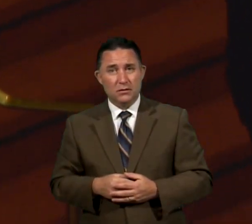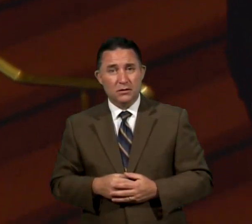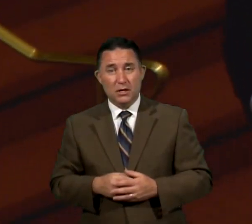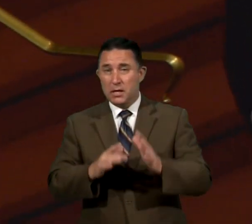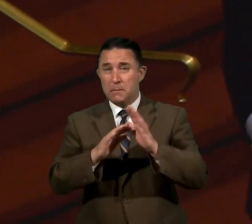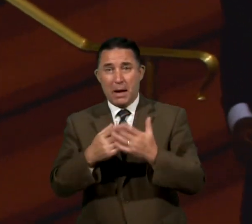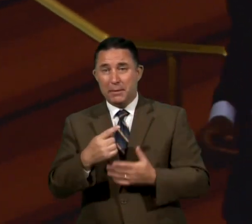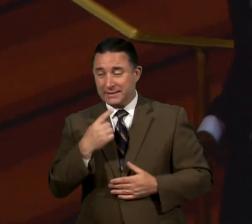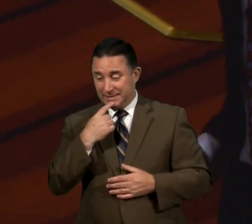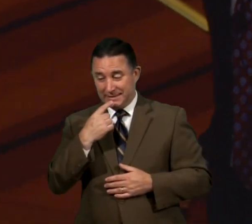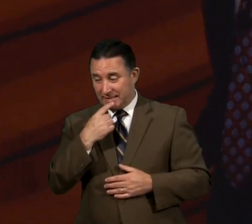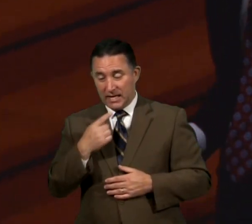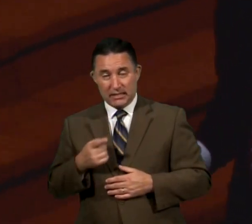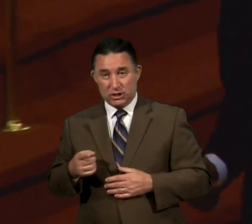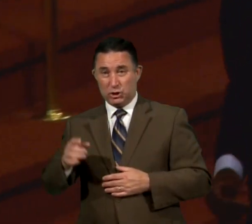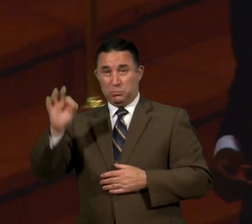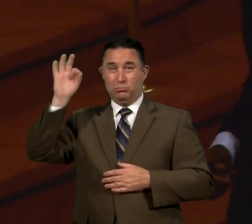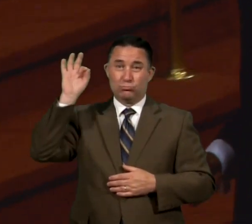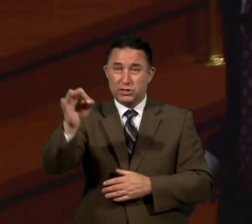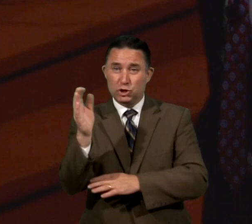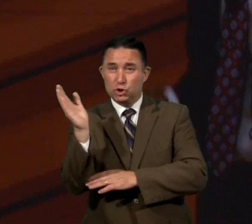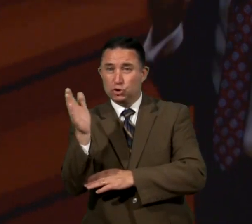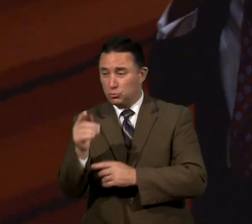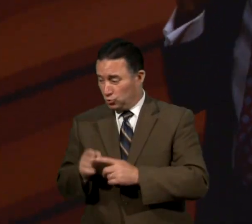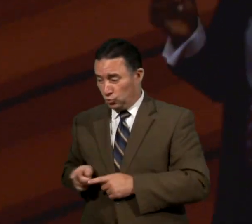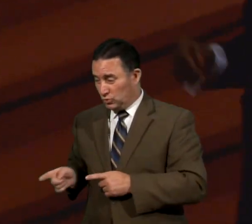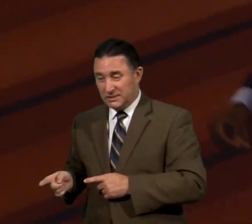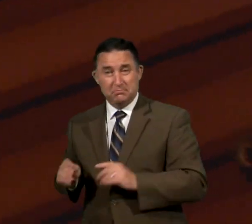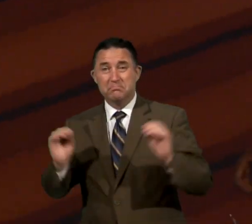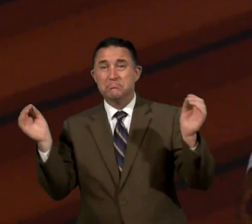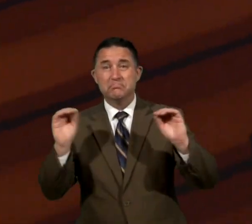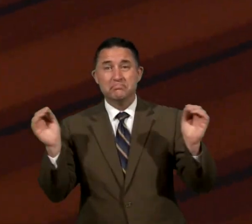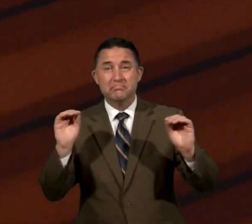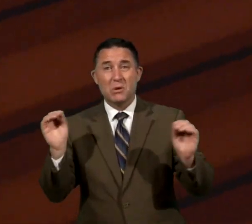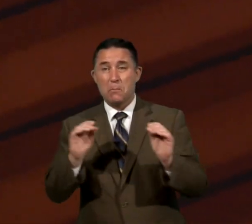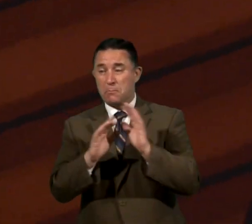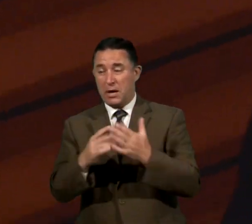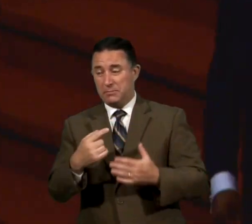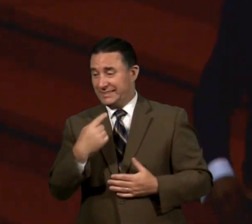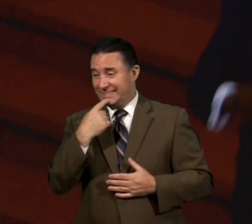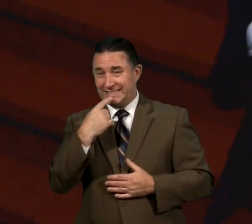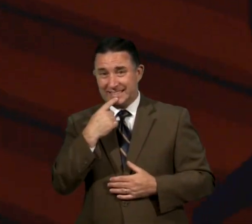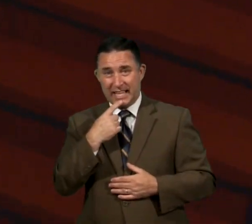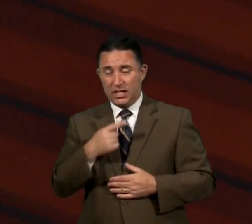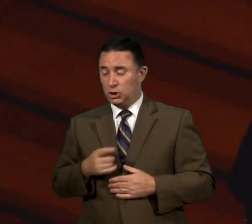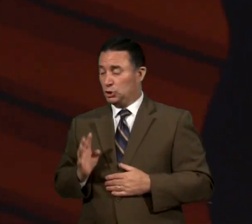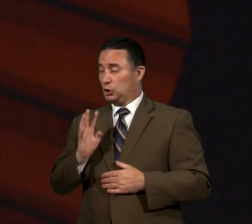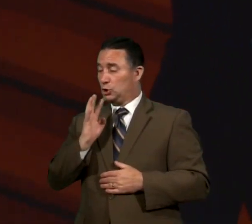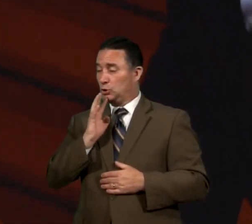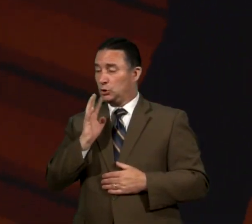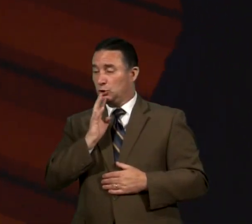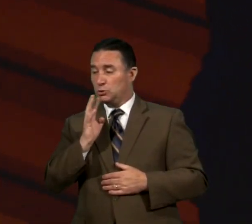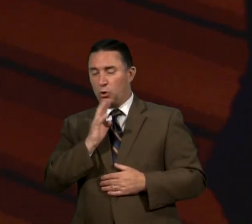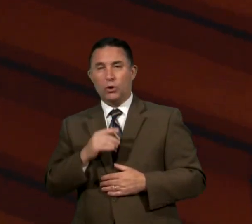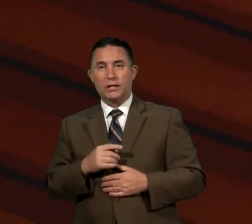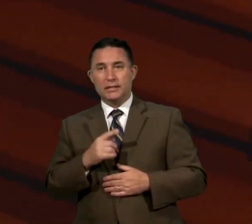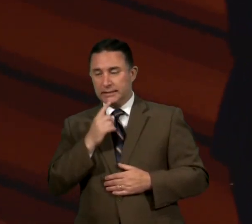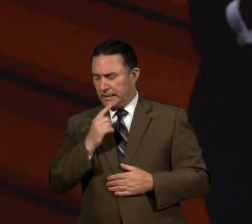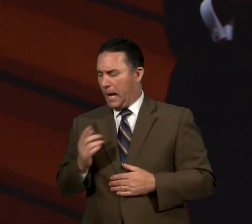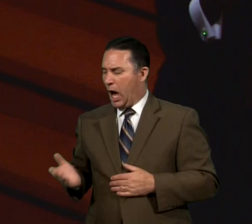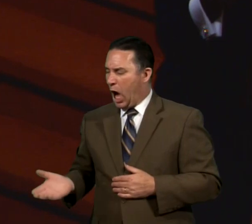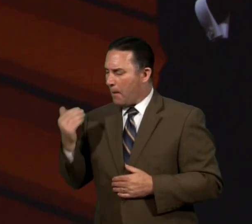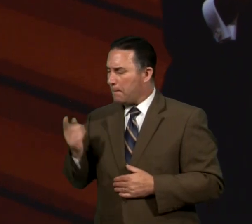The Bible did not say that he preached a sermon. The Bible did not say he spoke and said, get